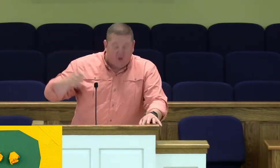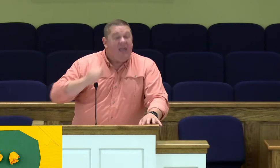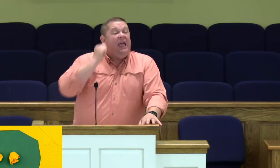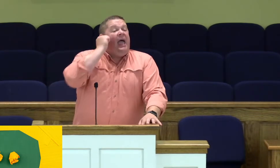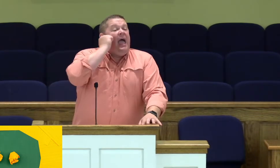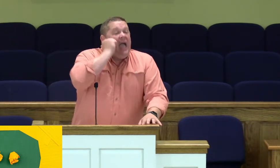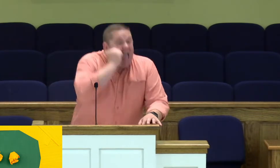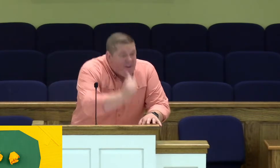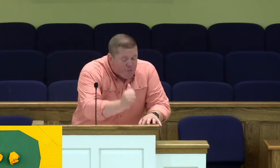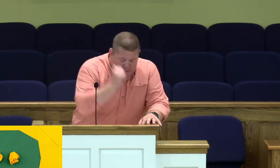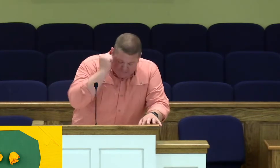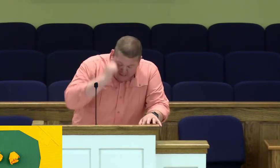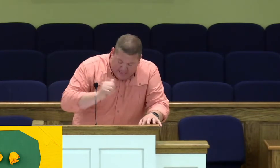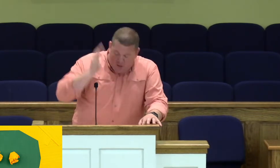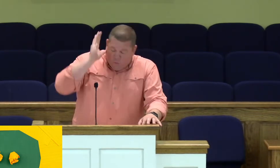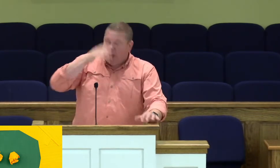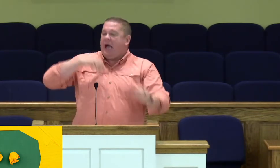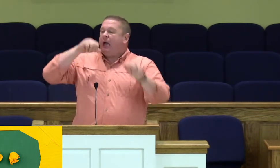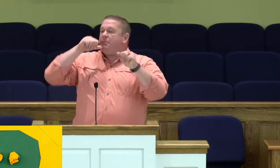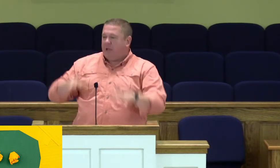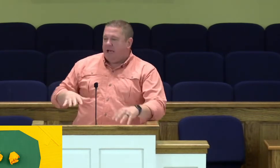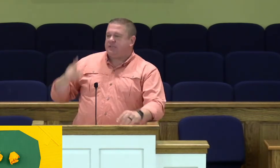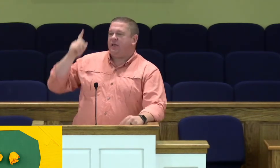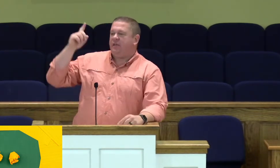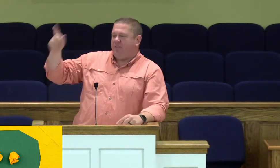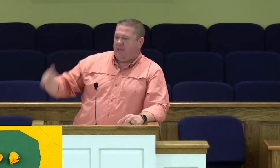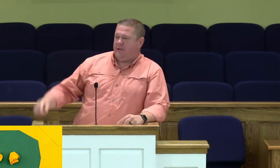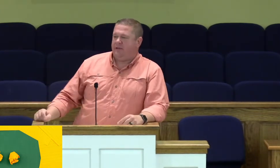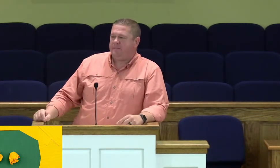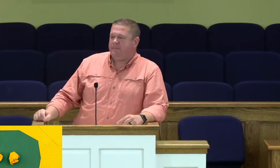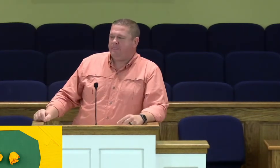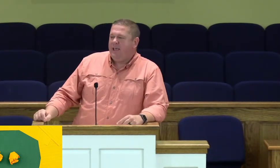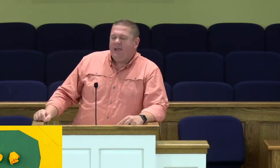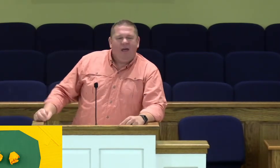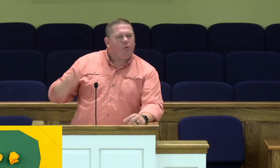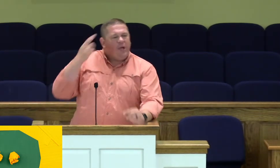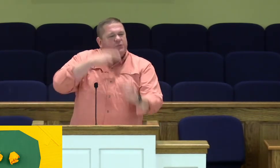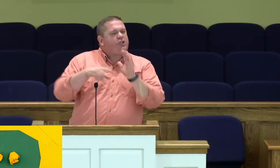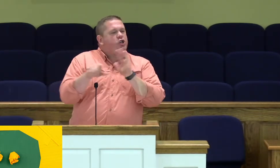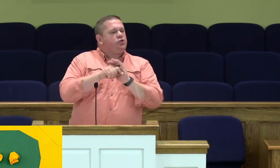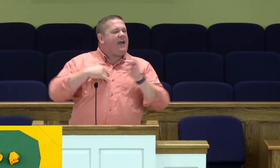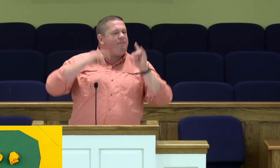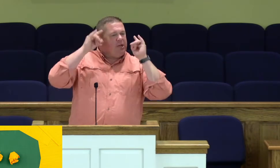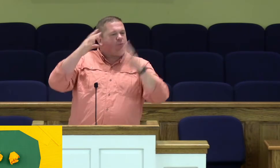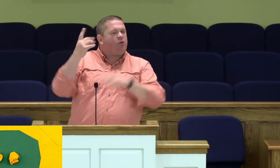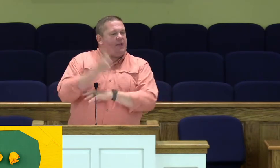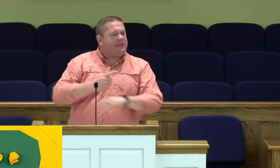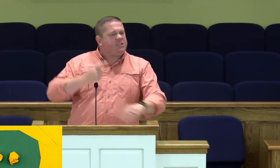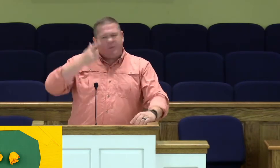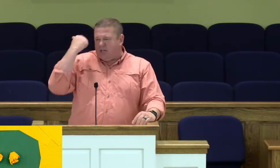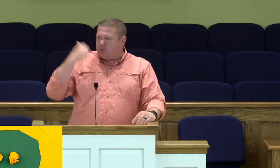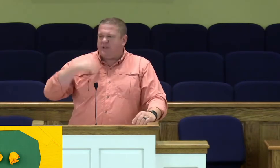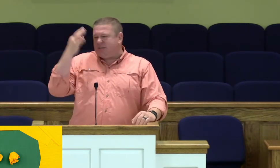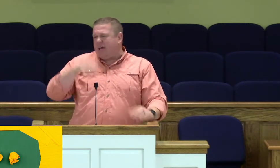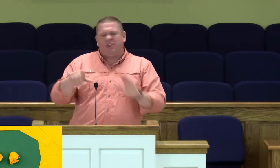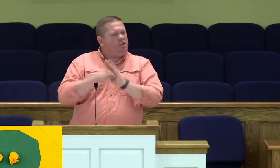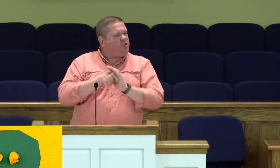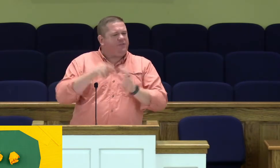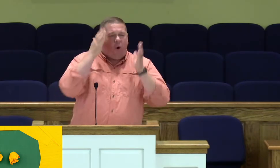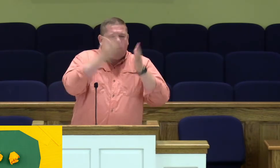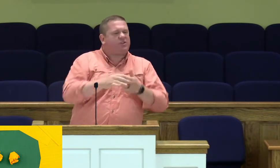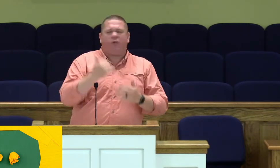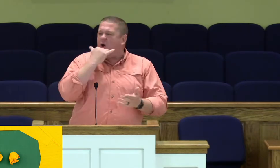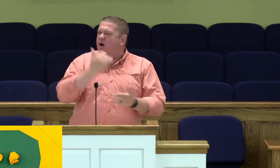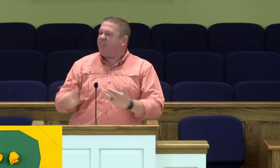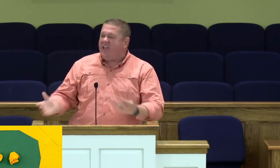and ever. Every day will I bless thee. And the reason we choose to have miserable days is because we decided to choose